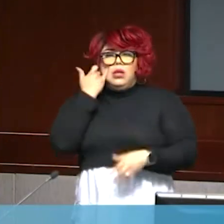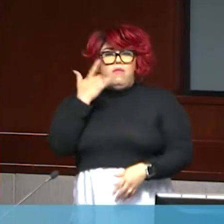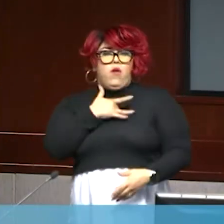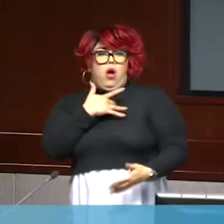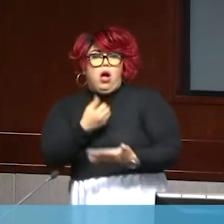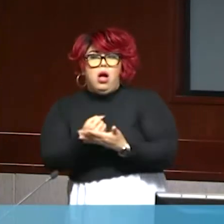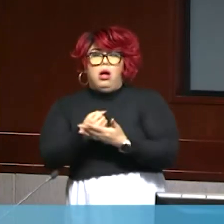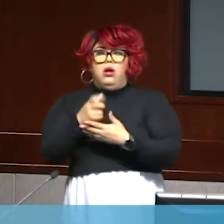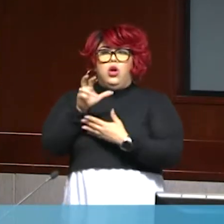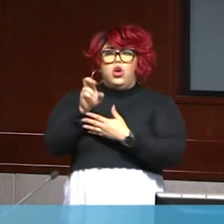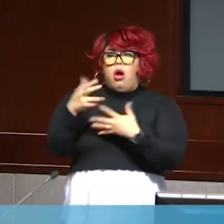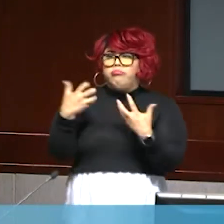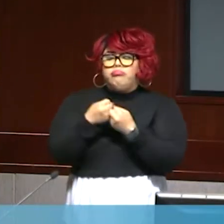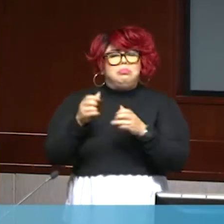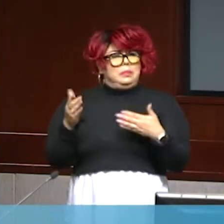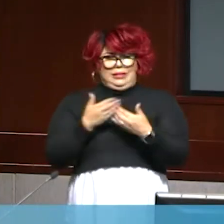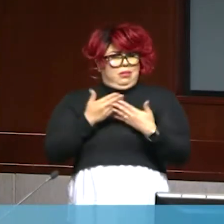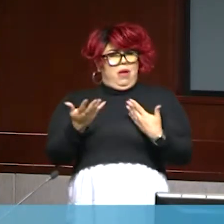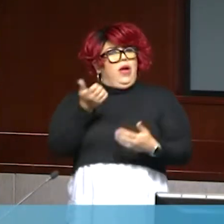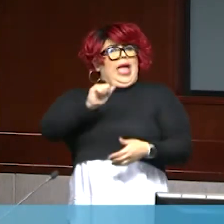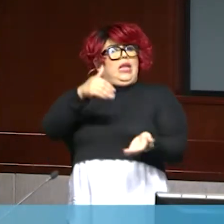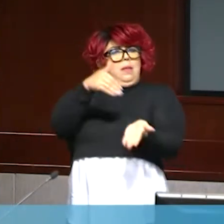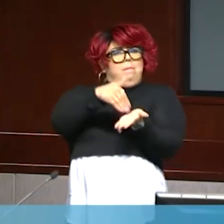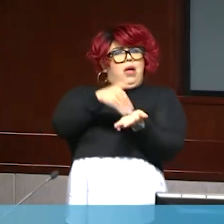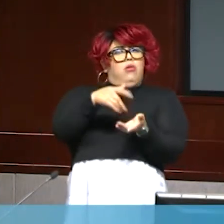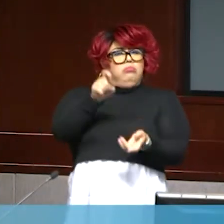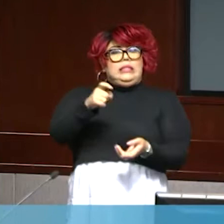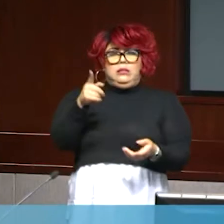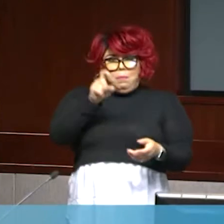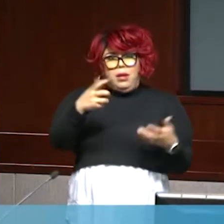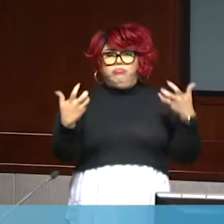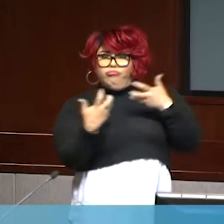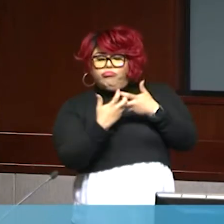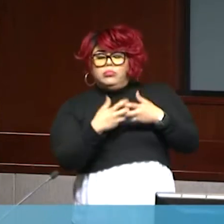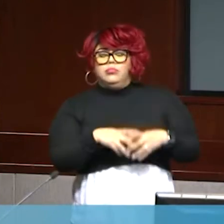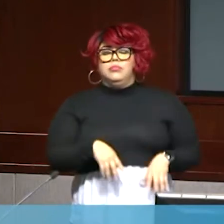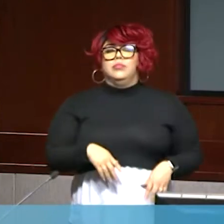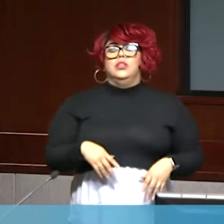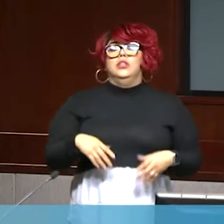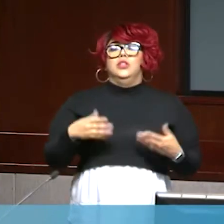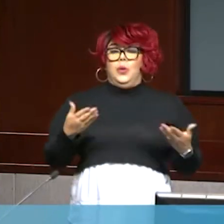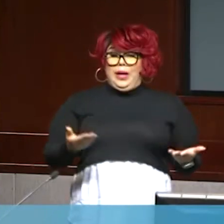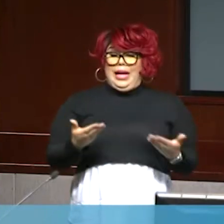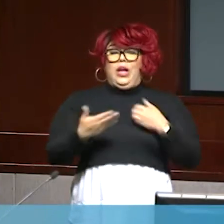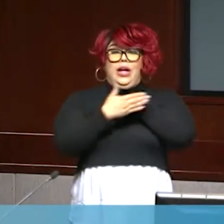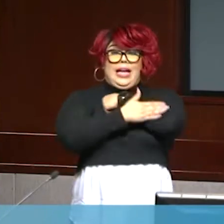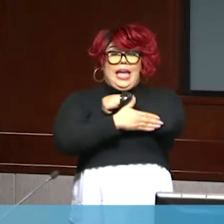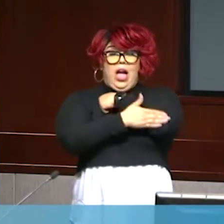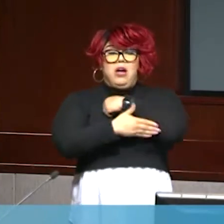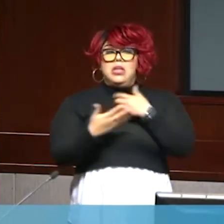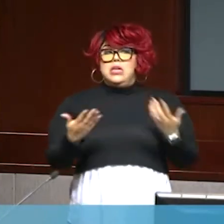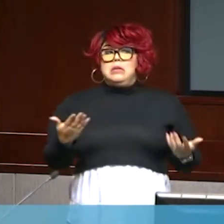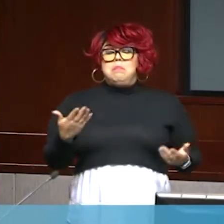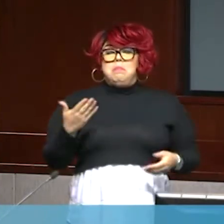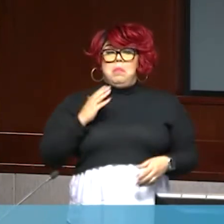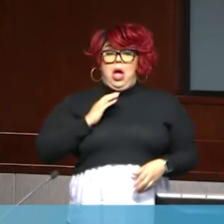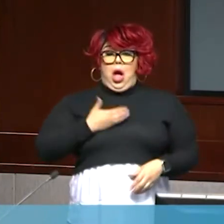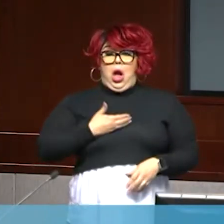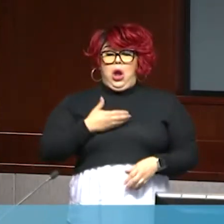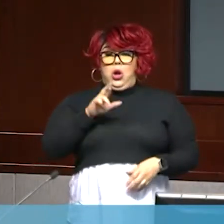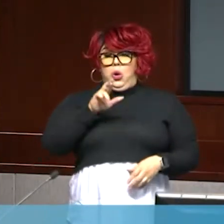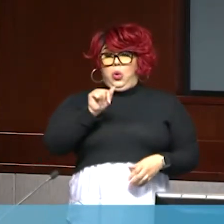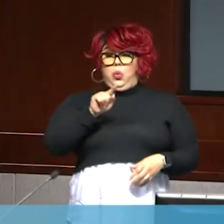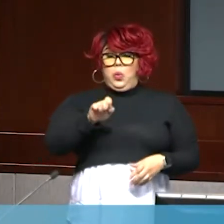you get the picture. Here in Kern, and not unlike other counties in the state, we are seeing